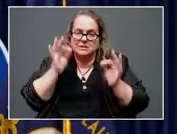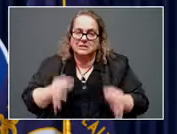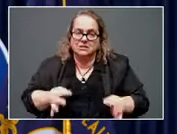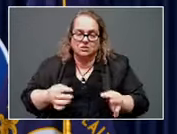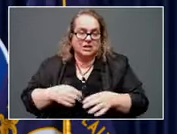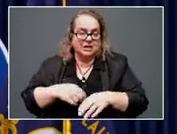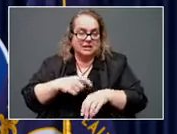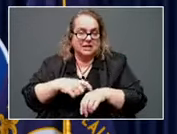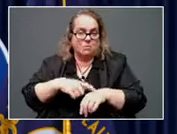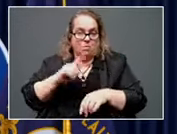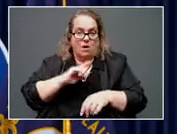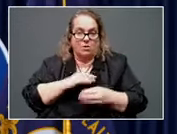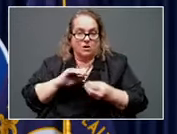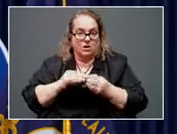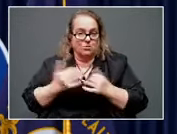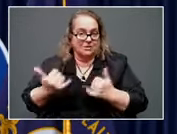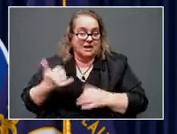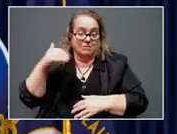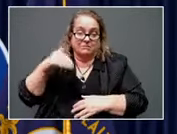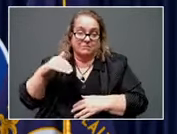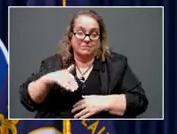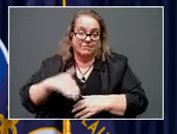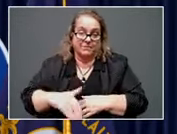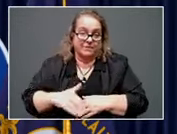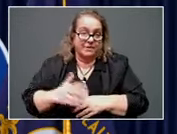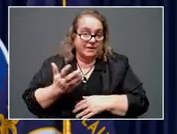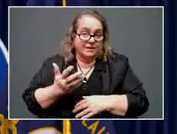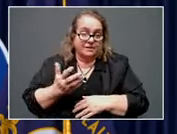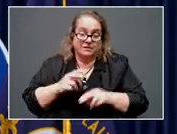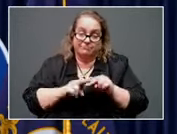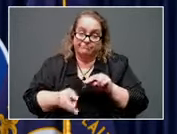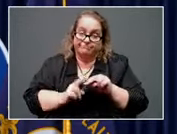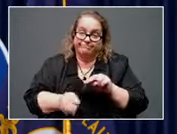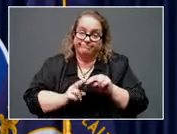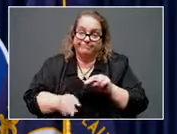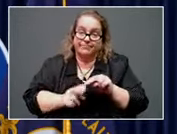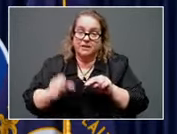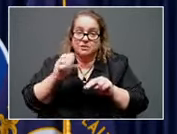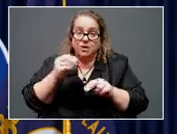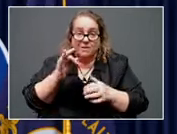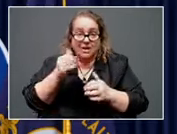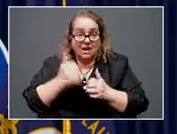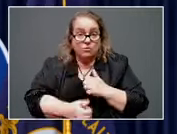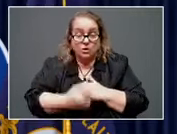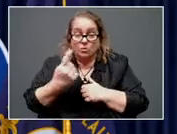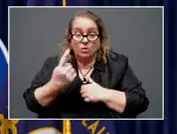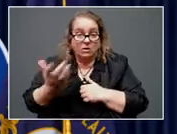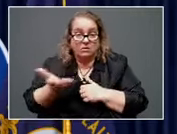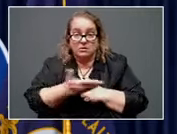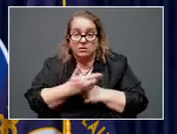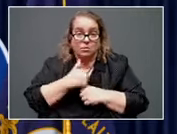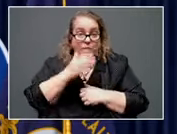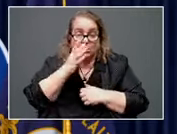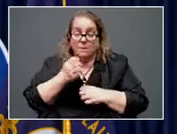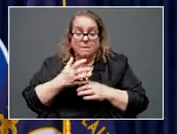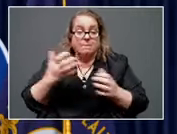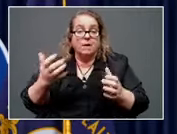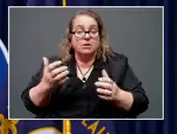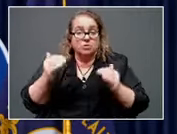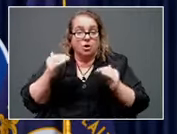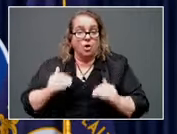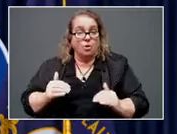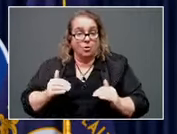tumbling as well. So, if everybody out there, we're going to be much lower than we are this week. Next week,